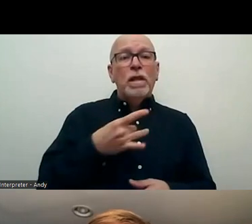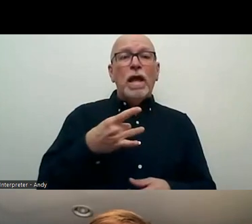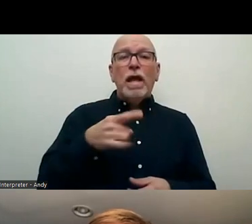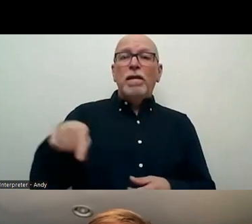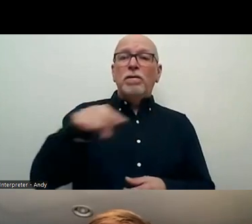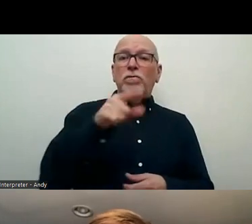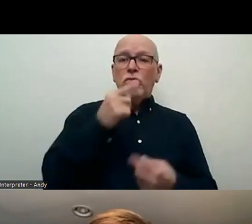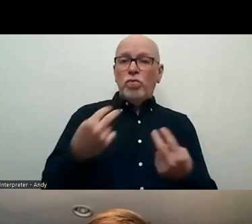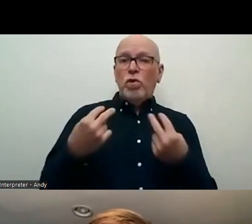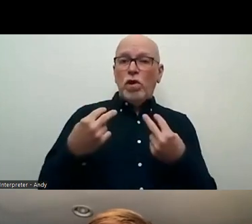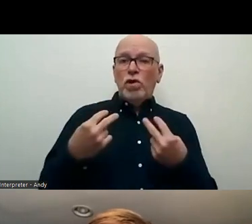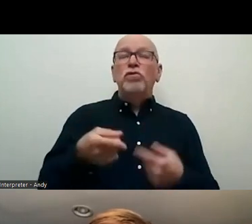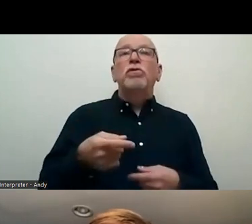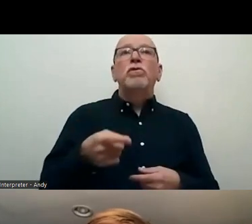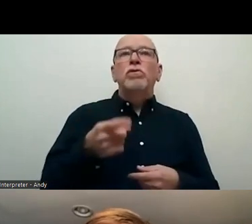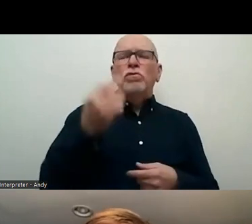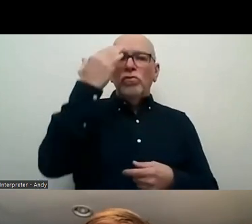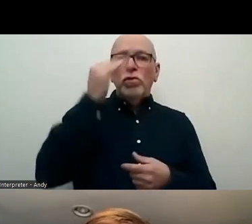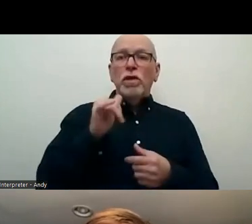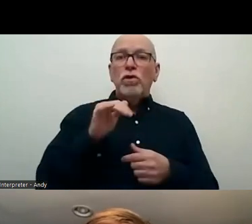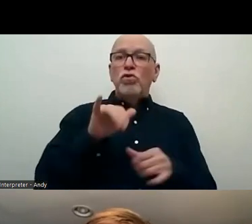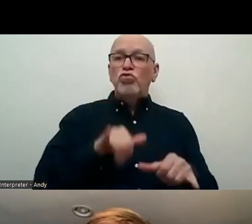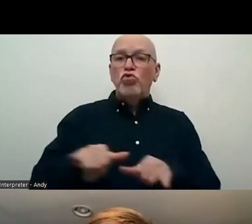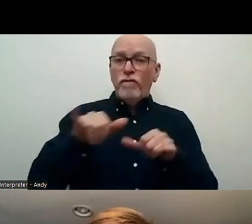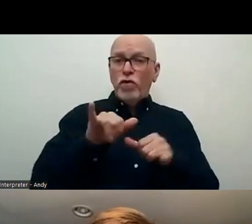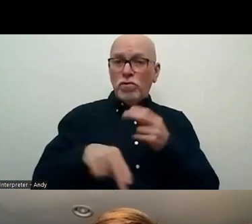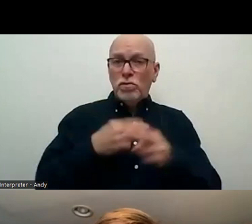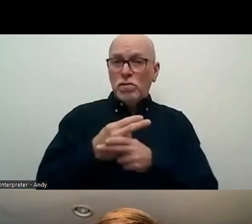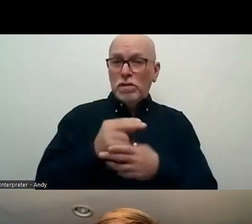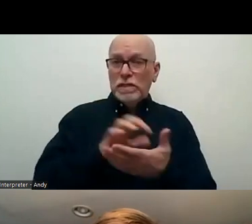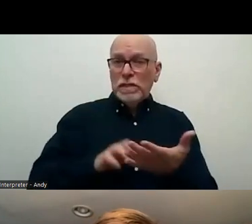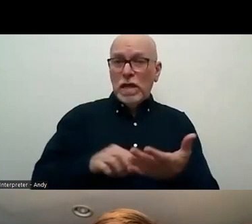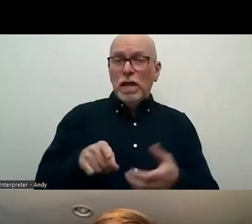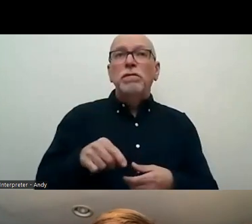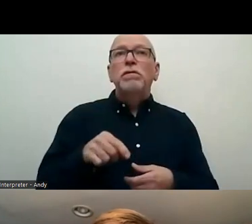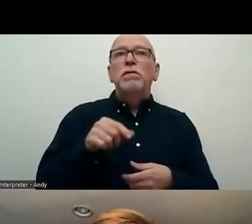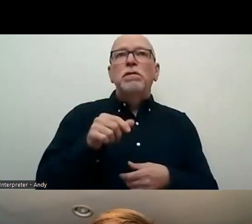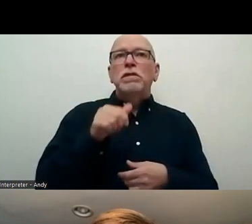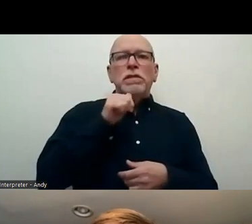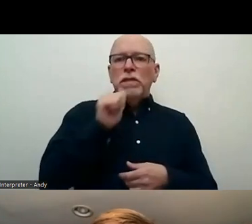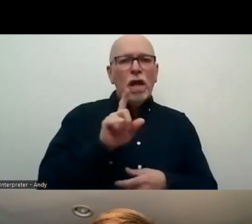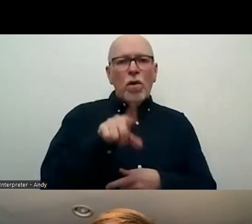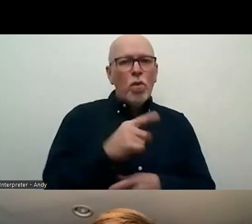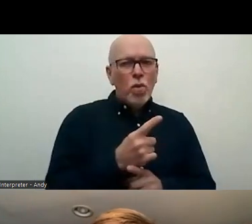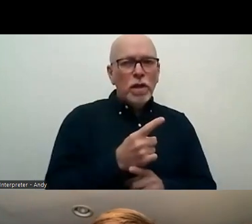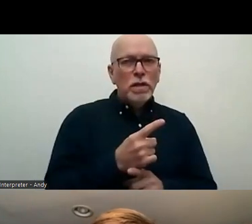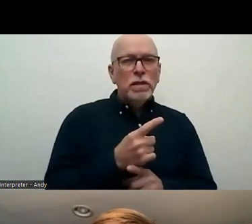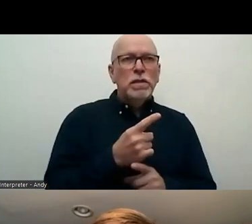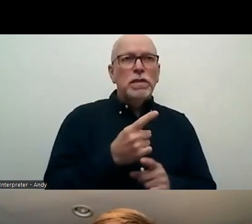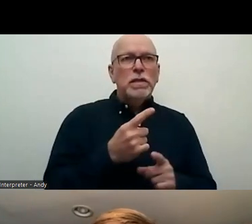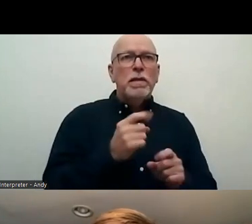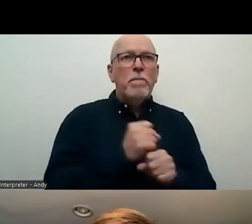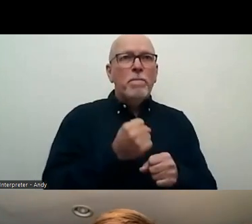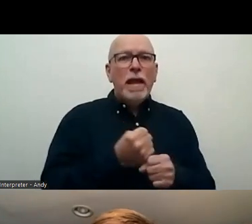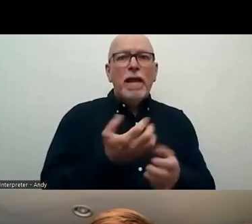to know that universal design doesn't just accommodate or make things easy